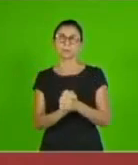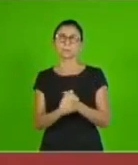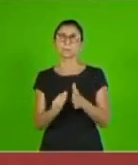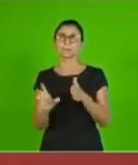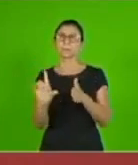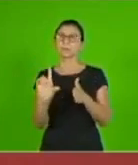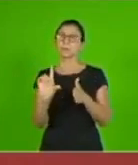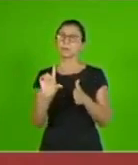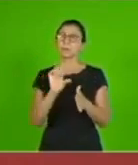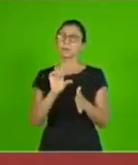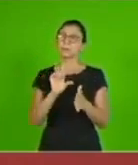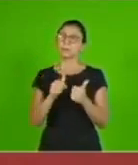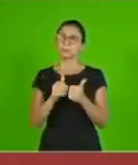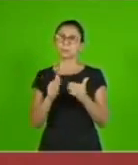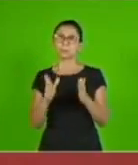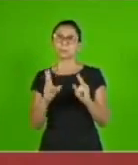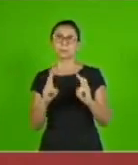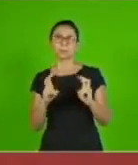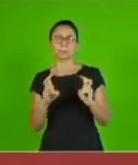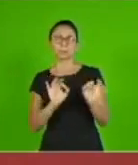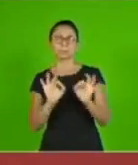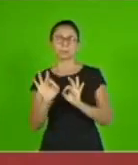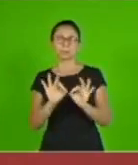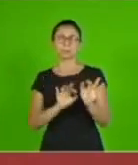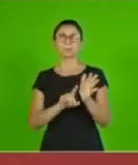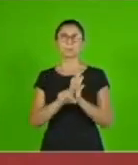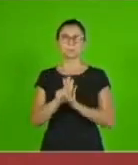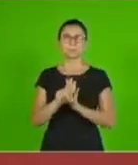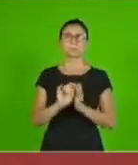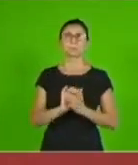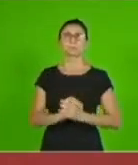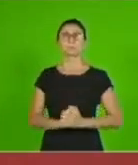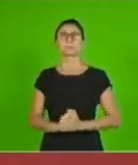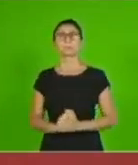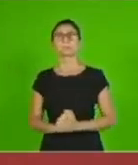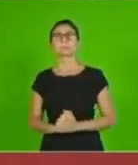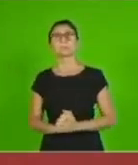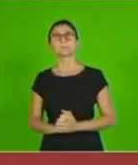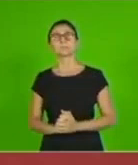The brethren can keep their Bibles open to this.